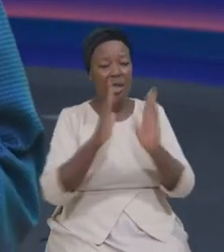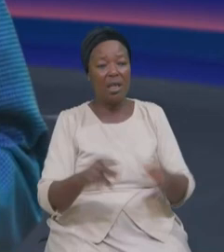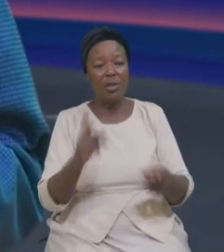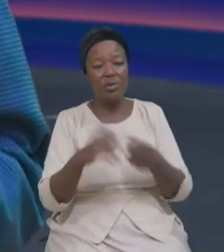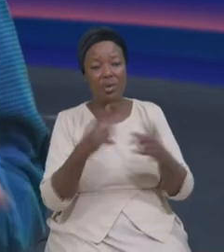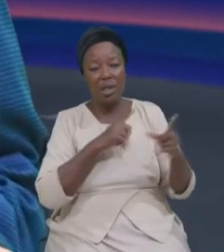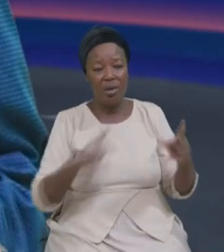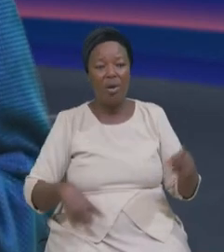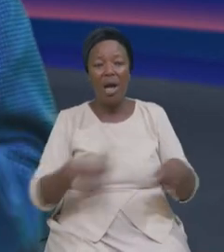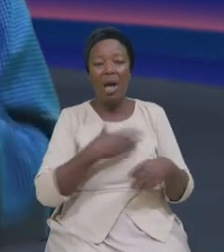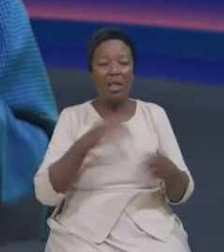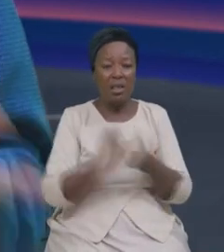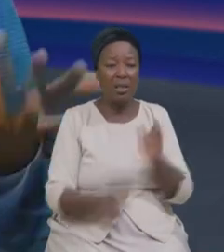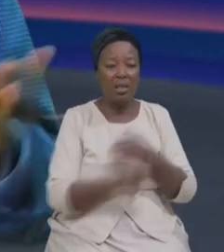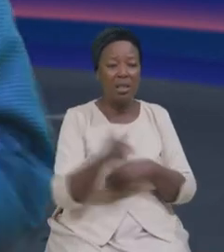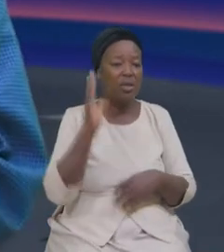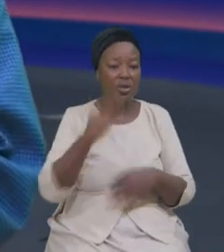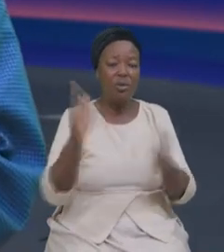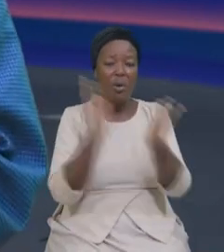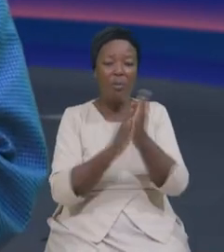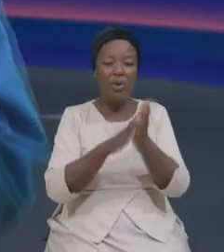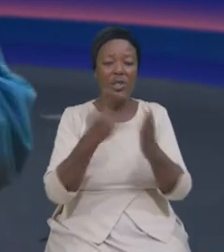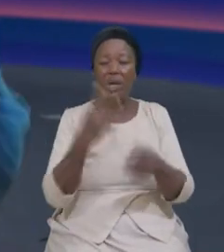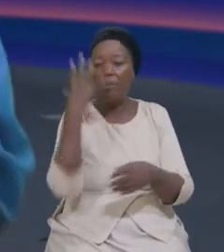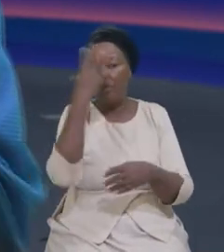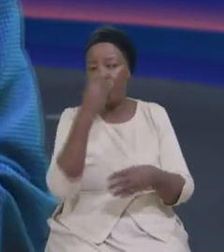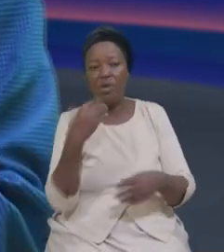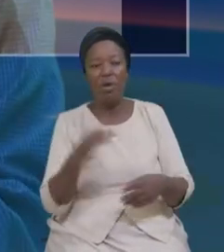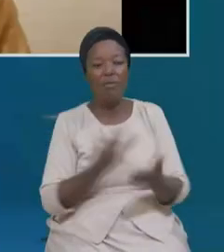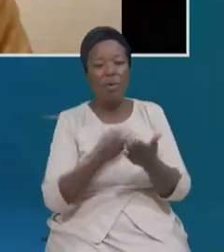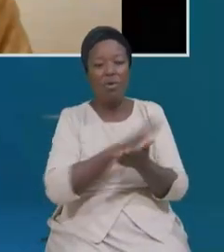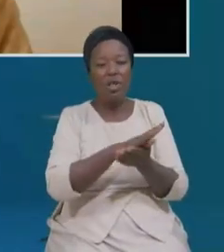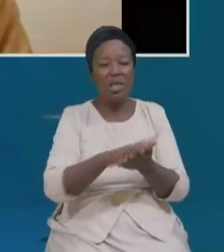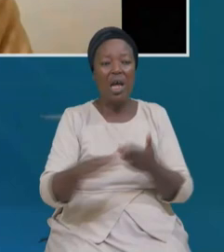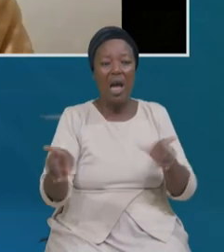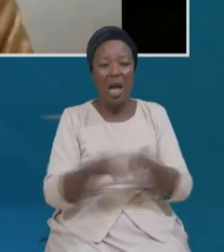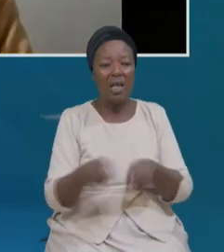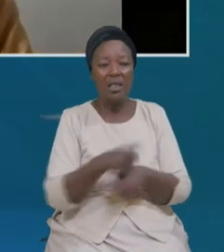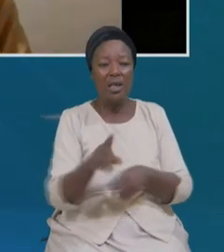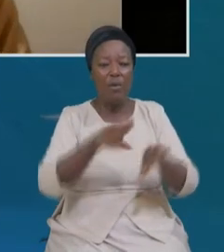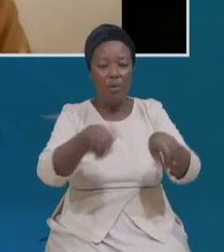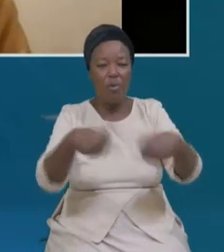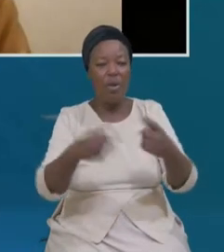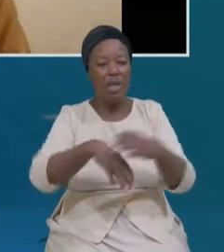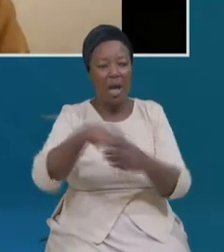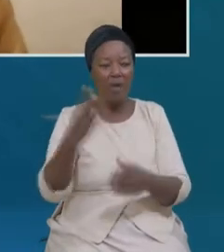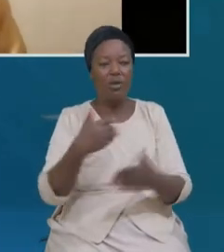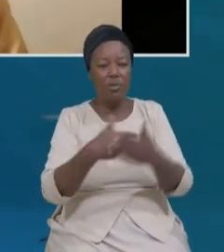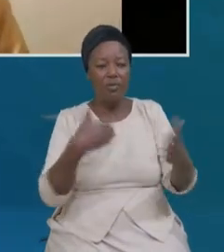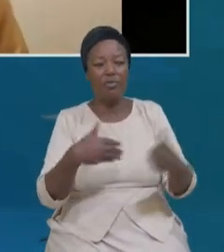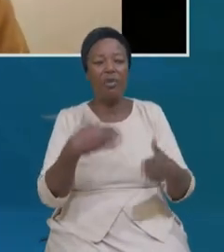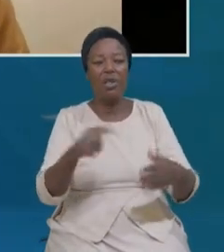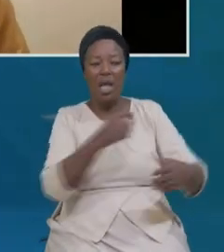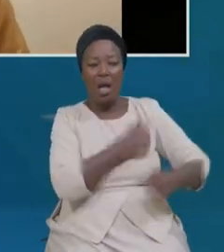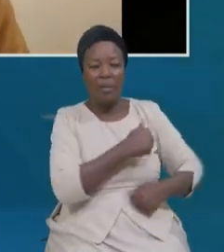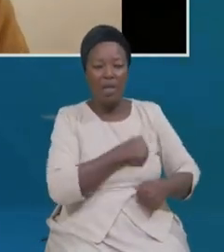they should praise the beauty of holiness as they went out before the army. And